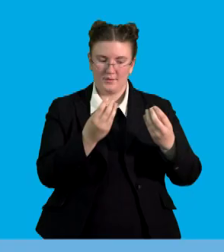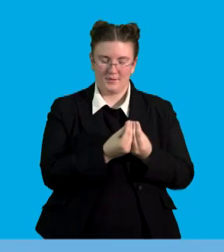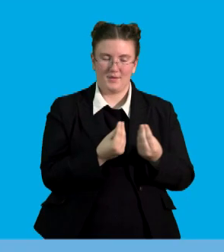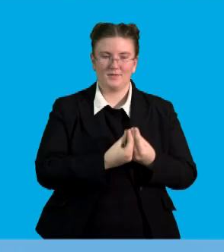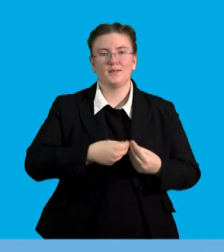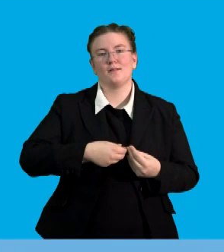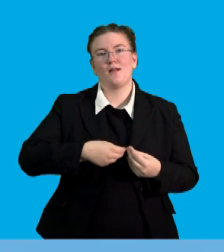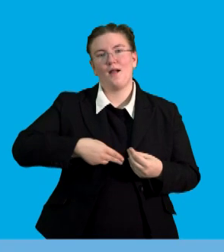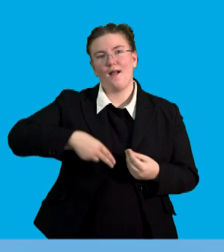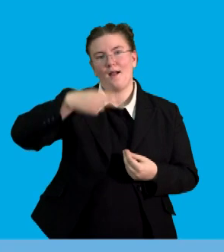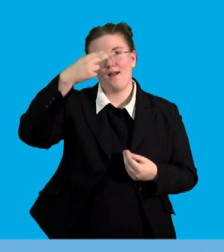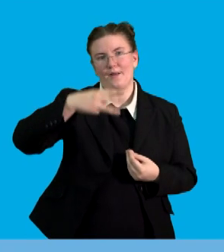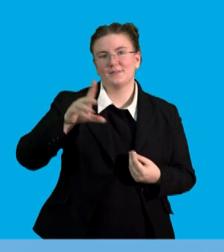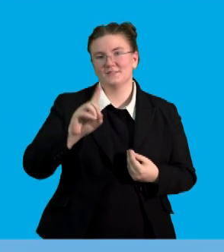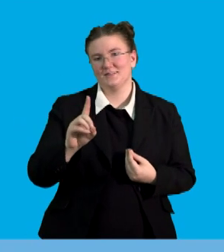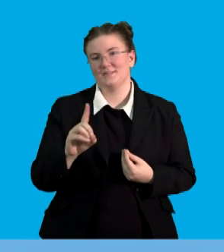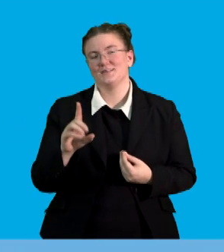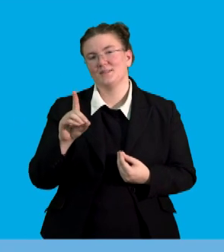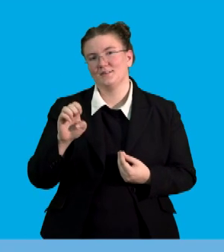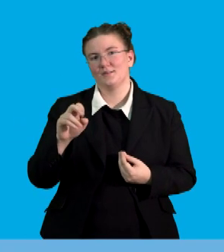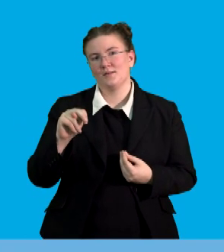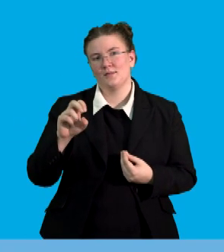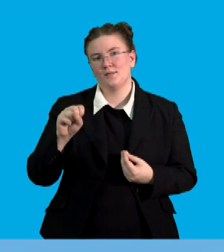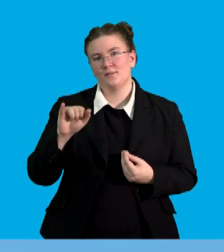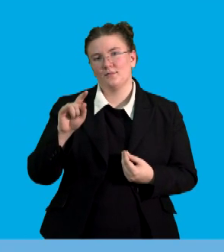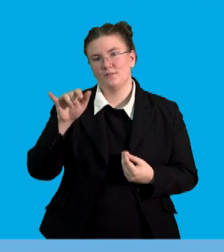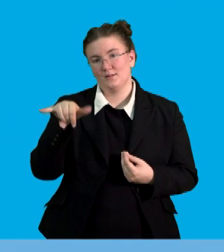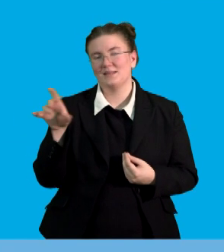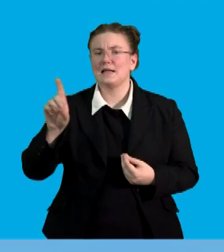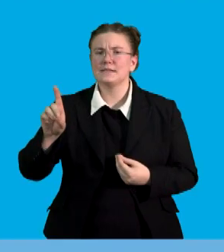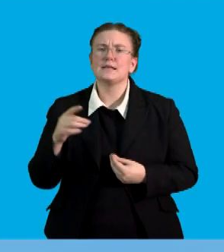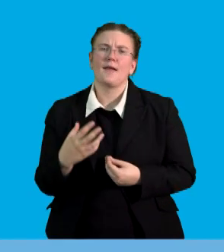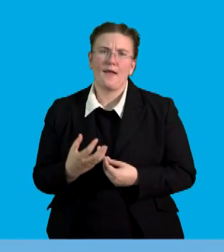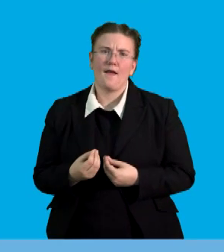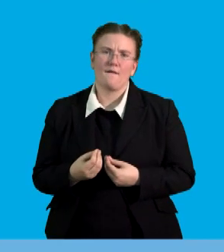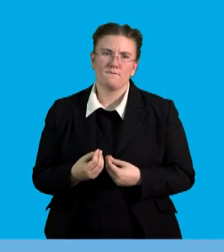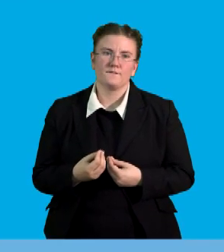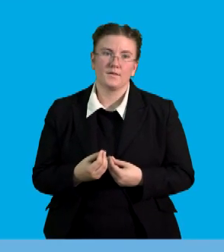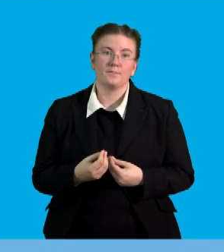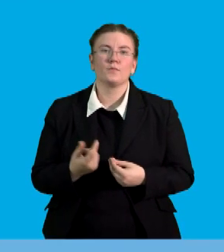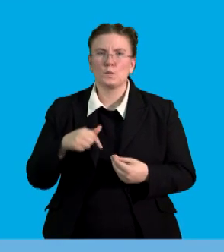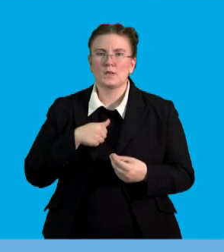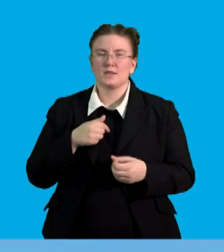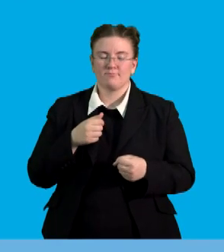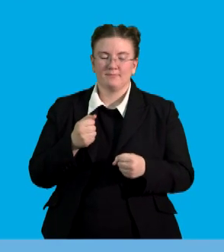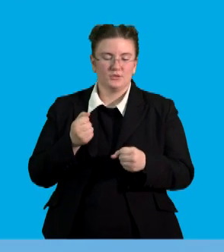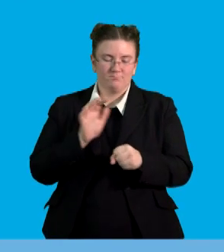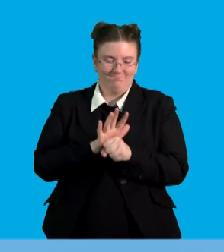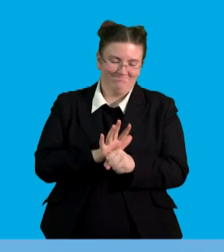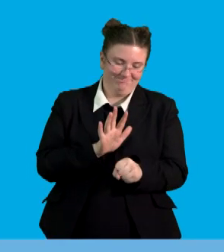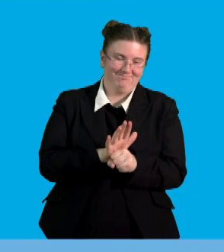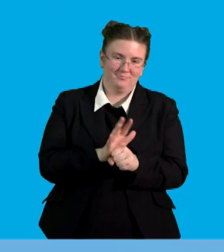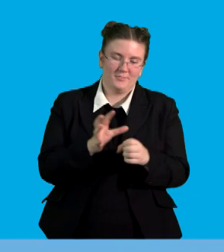that explains why they cannot be easily compressed. Furthermore, the particles in a solid are tightly packed and cannot